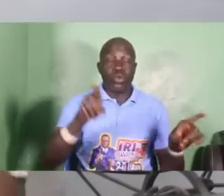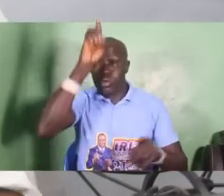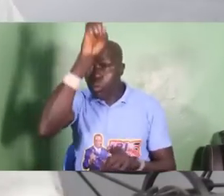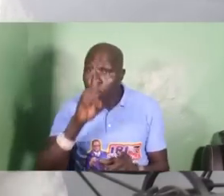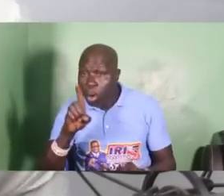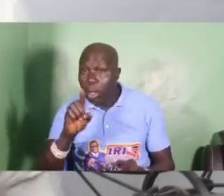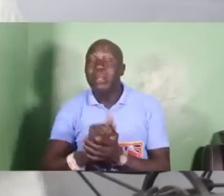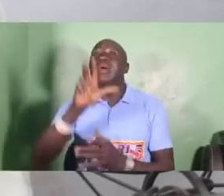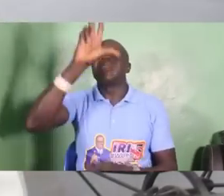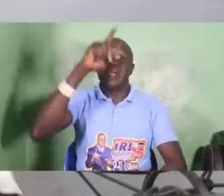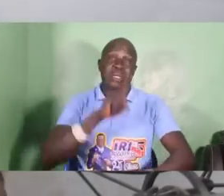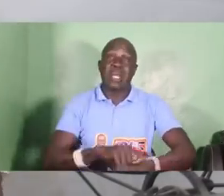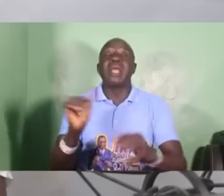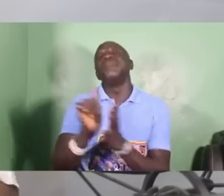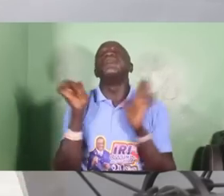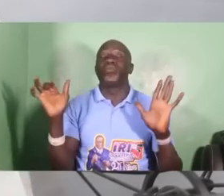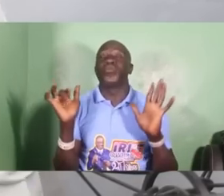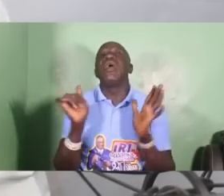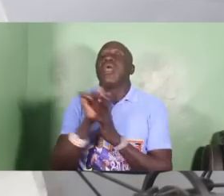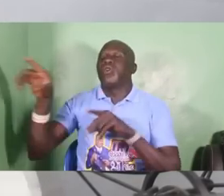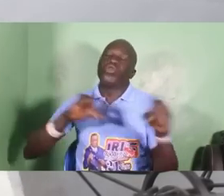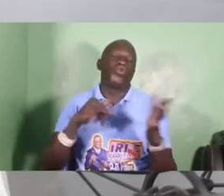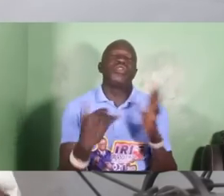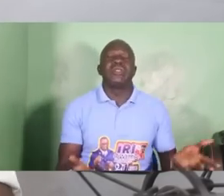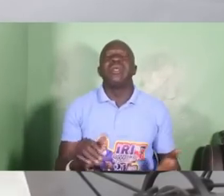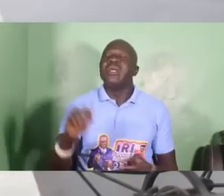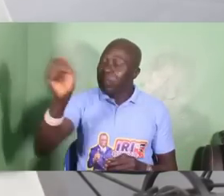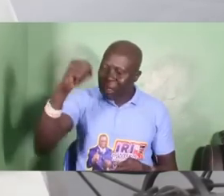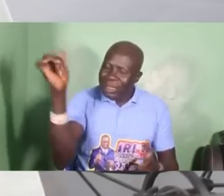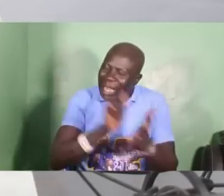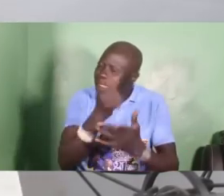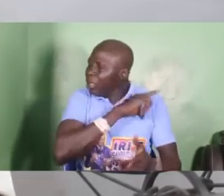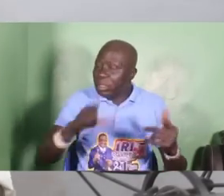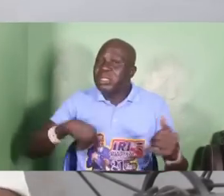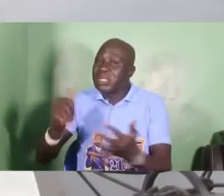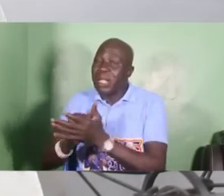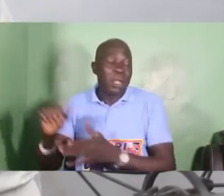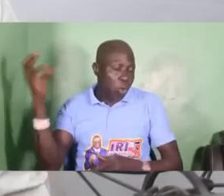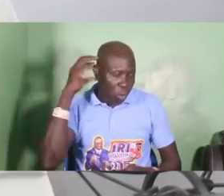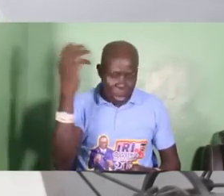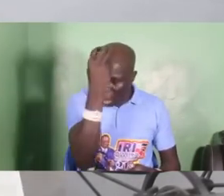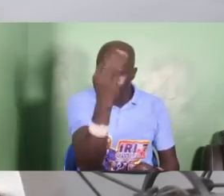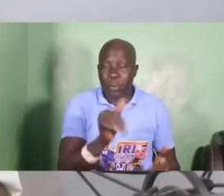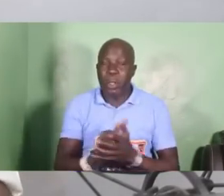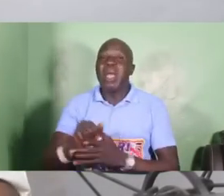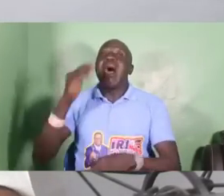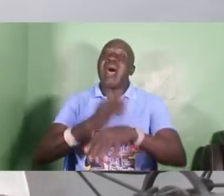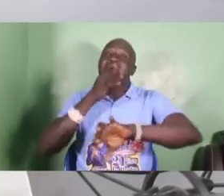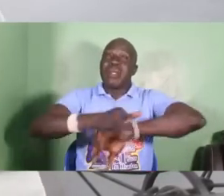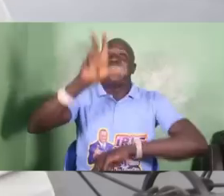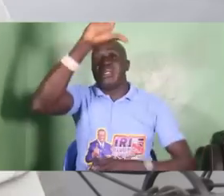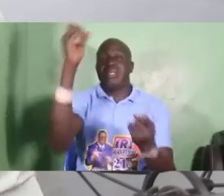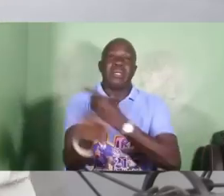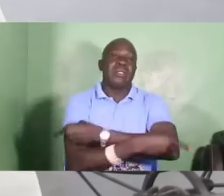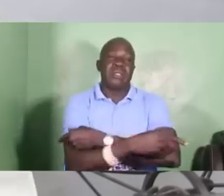arms we're going to do it? We're going to do it thrice. The Lord says, thrice. That's what says the Lord. Hear me, Father.